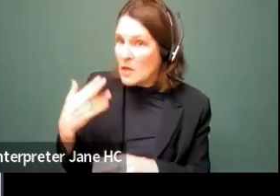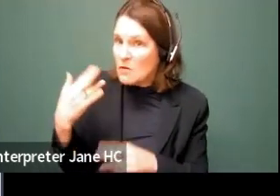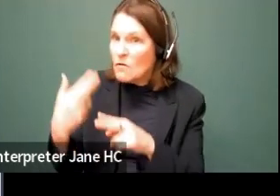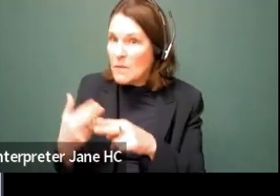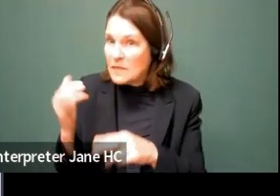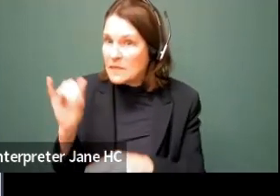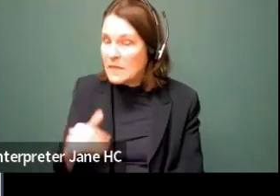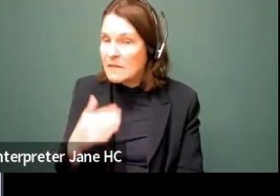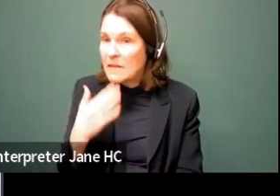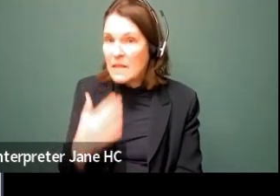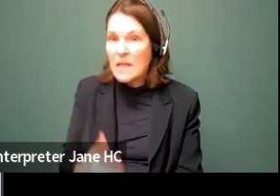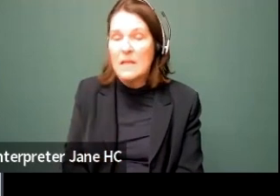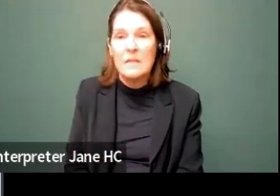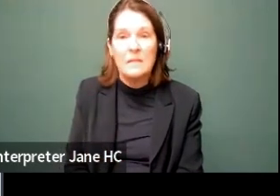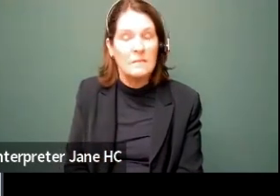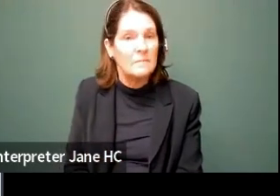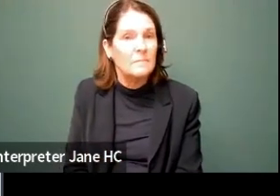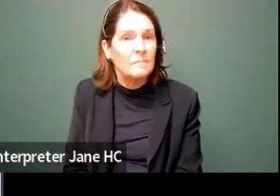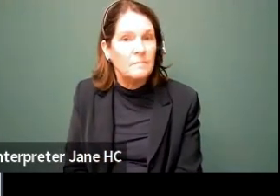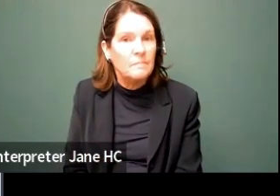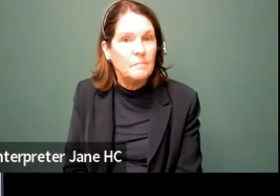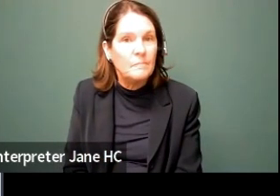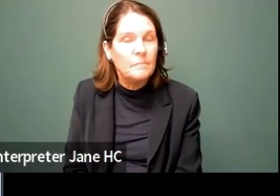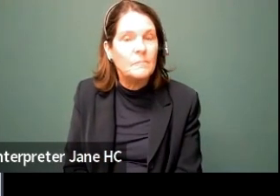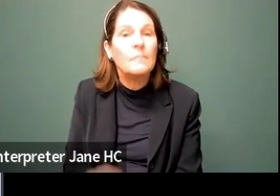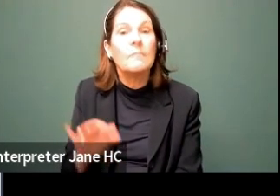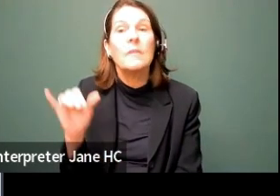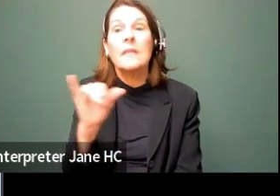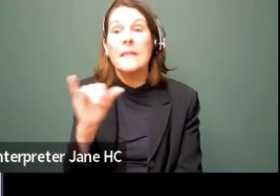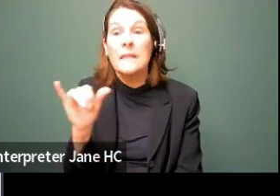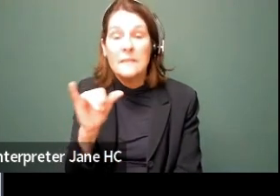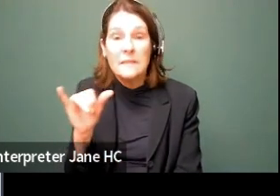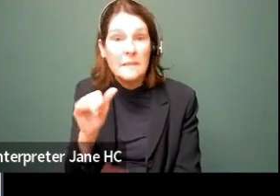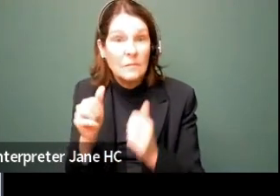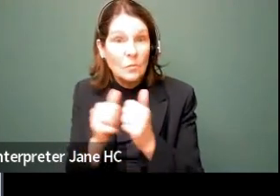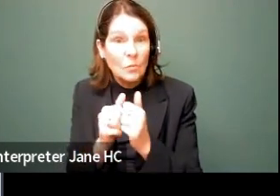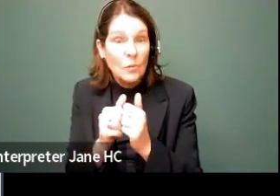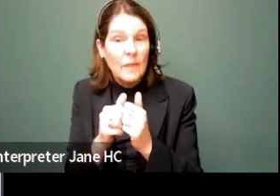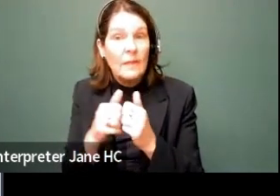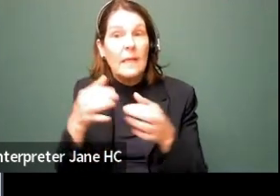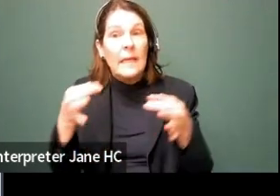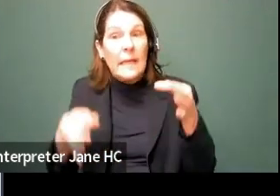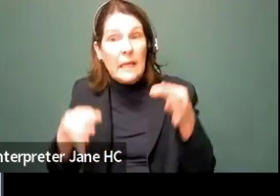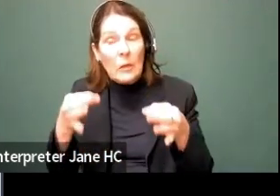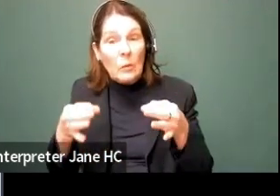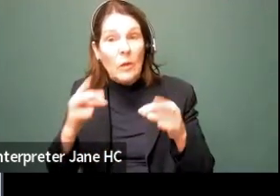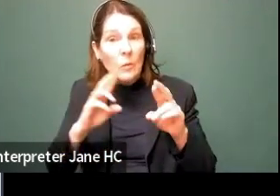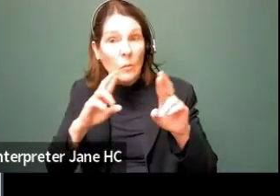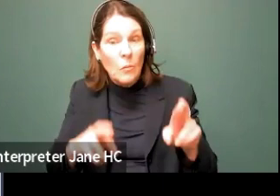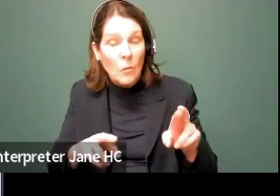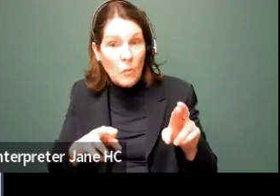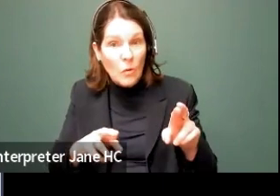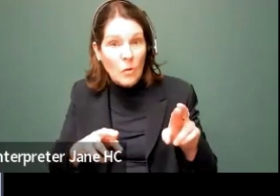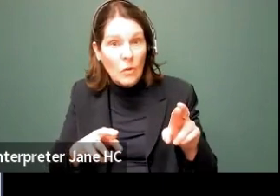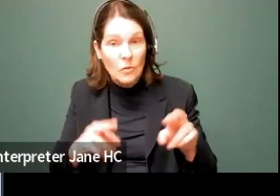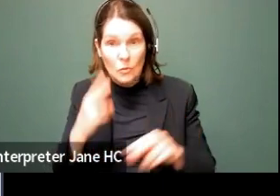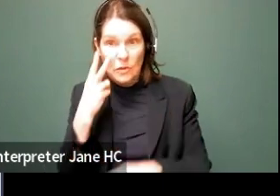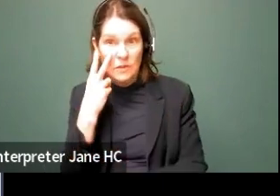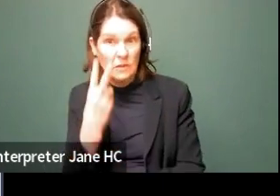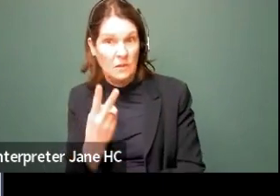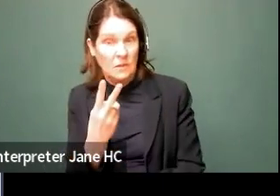out. Yep, and same deal with the hearing reports. You can view